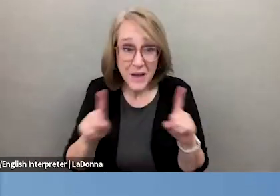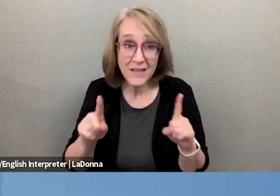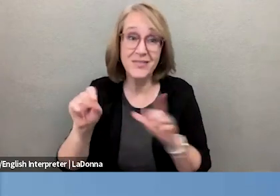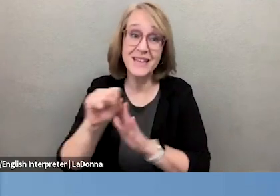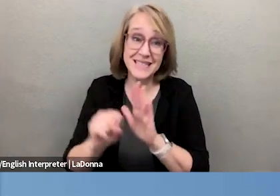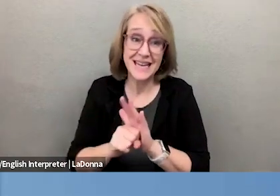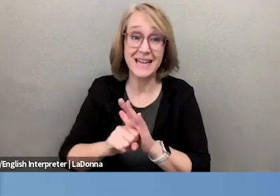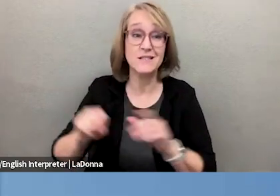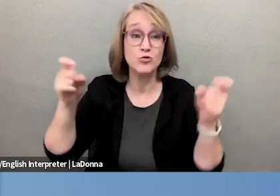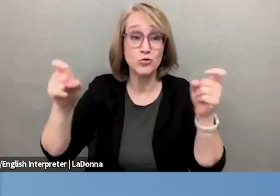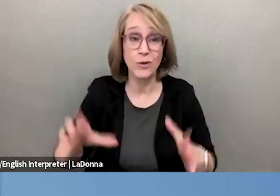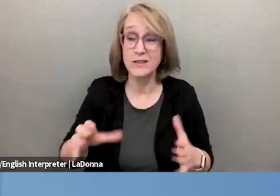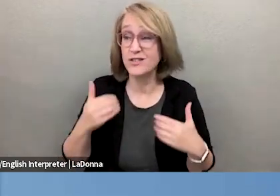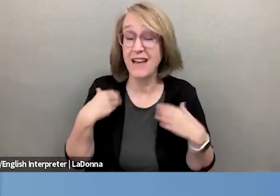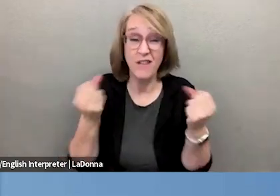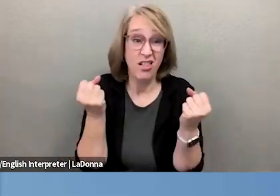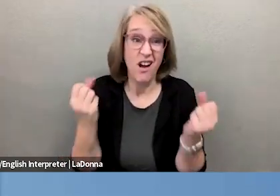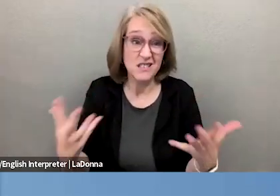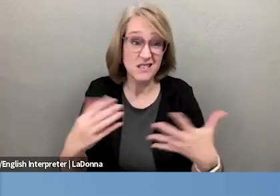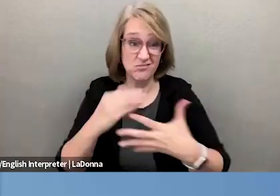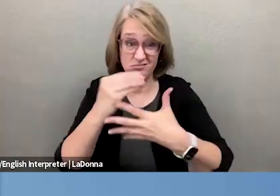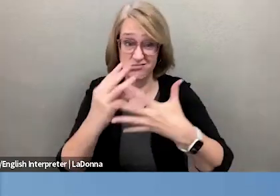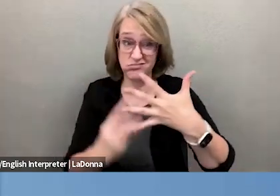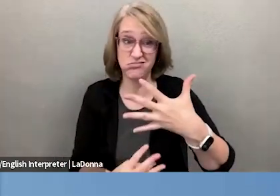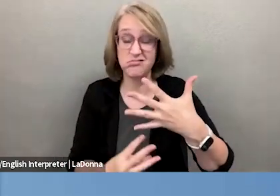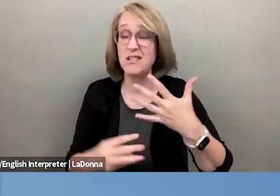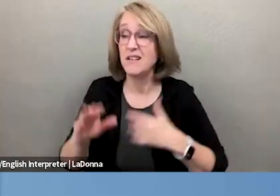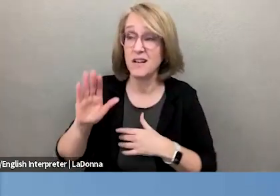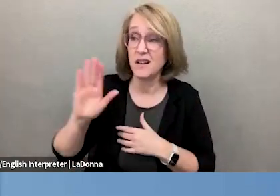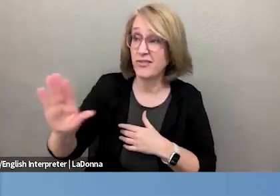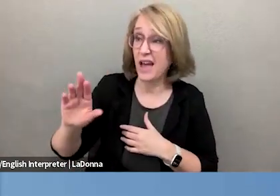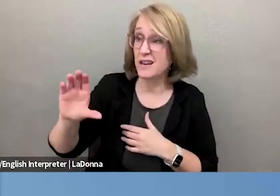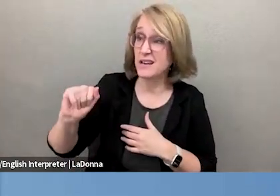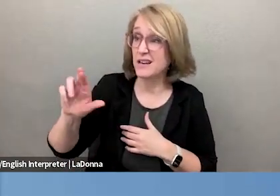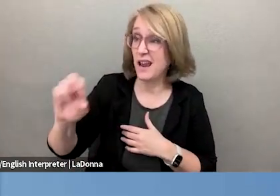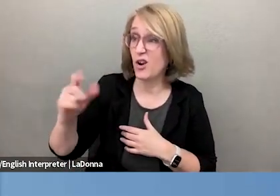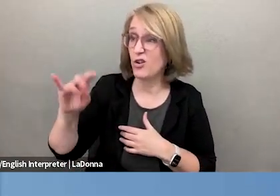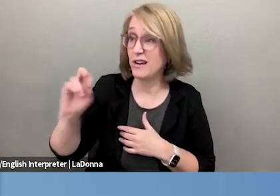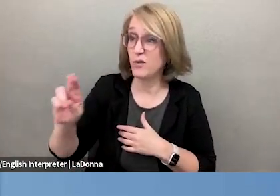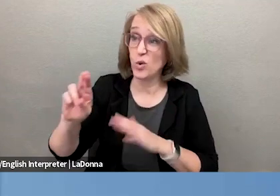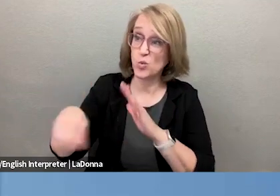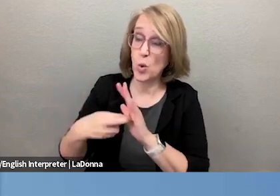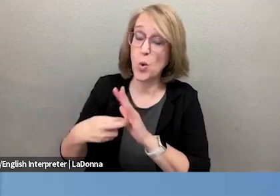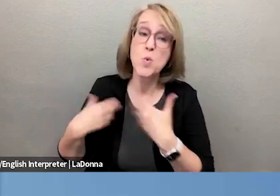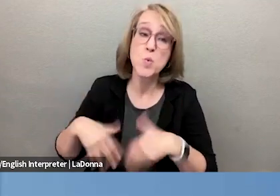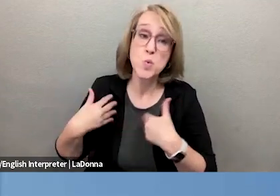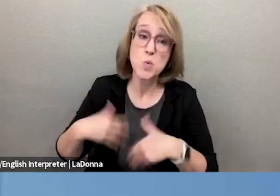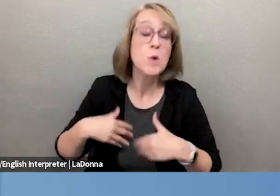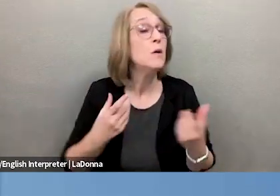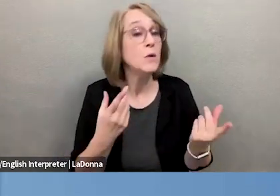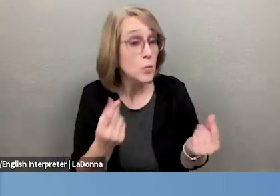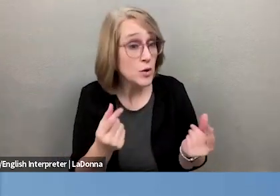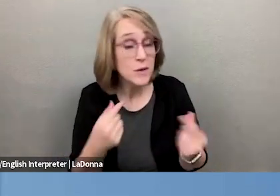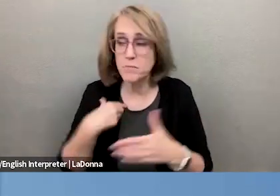that they're dealing with in their state. And so a role that we can play from this level is